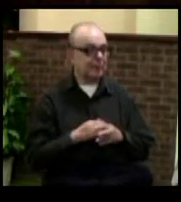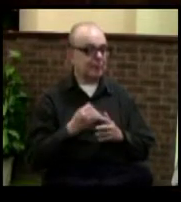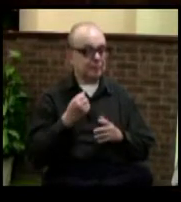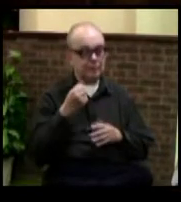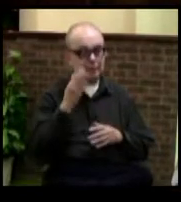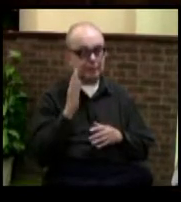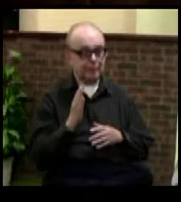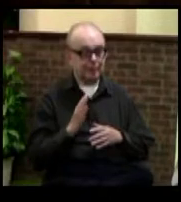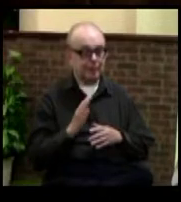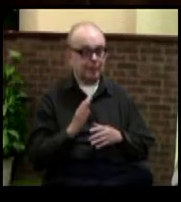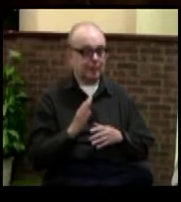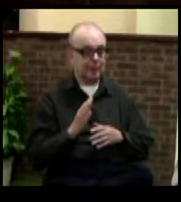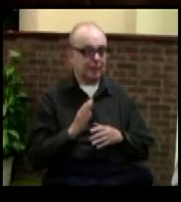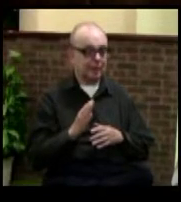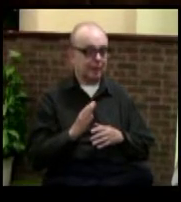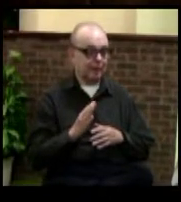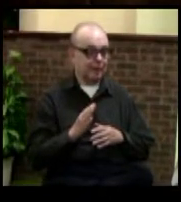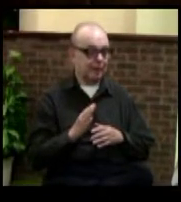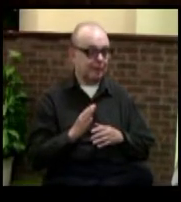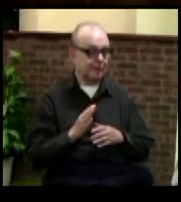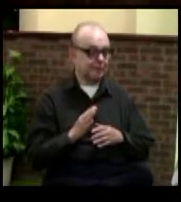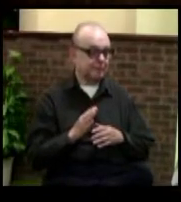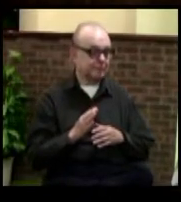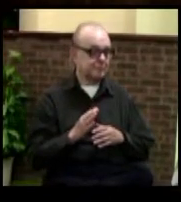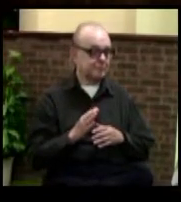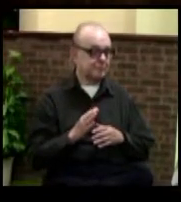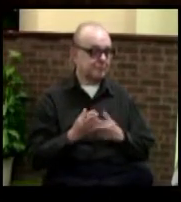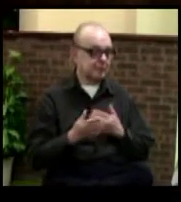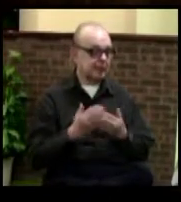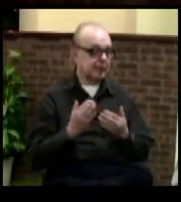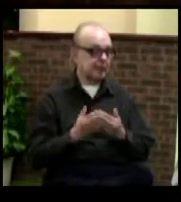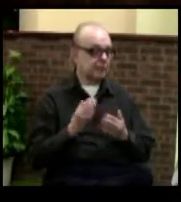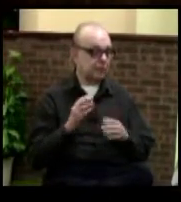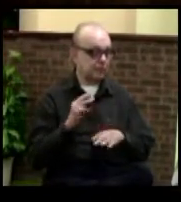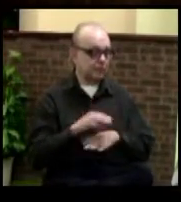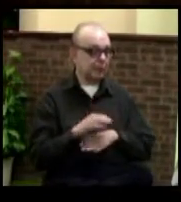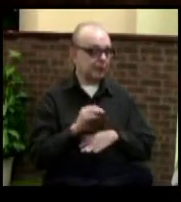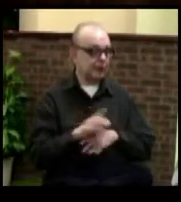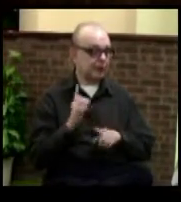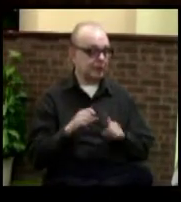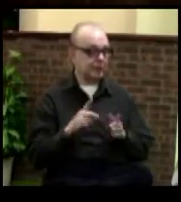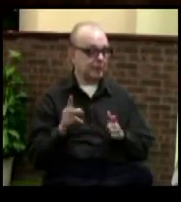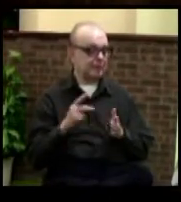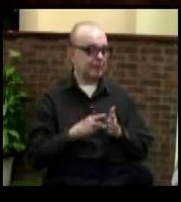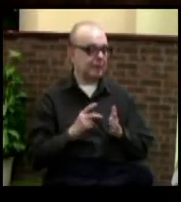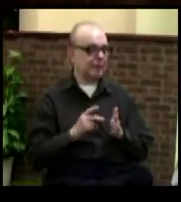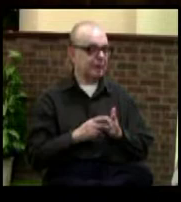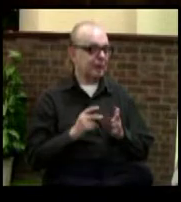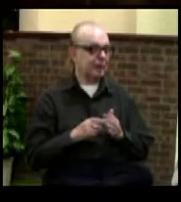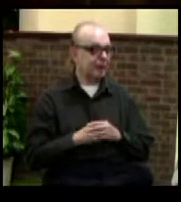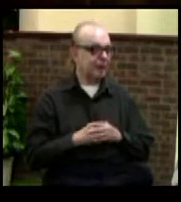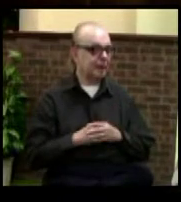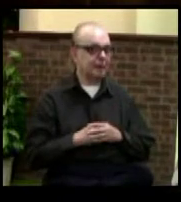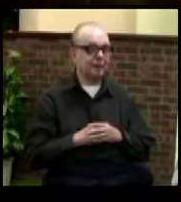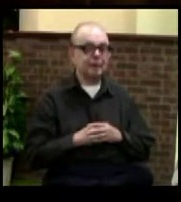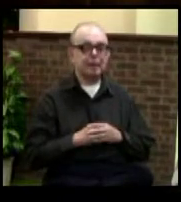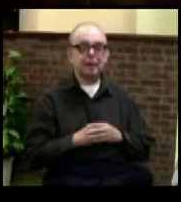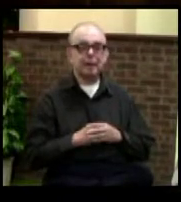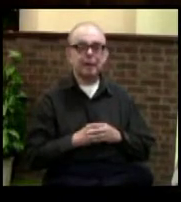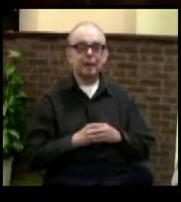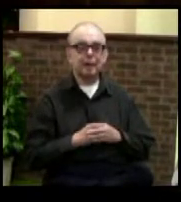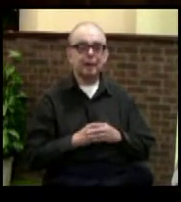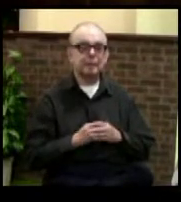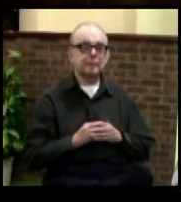I don't know, God. We're pushing here. It's 11:59, almost midnight, and I'm not seeing this